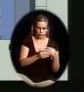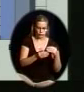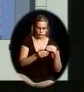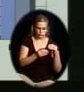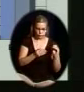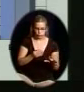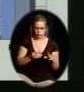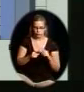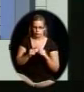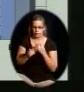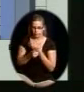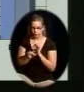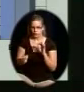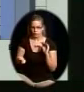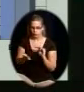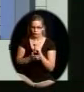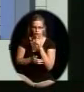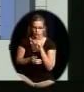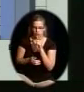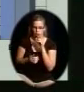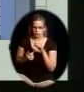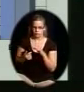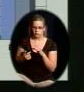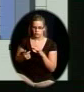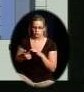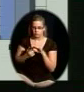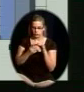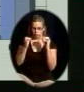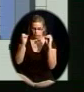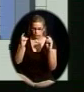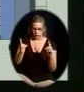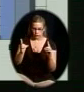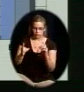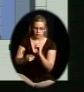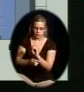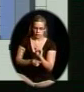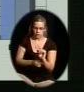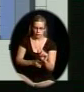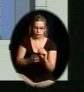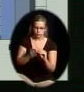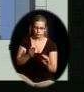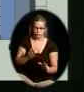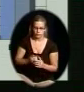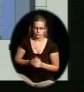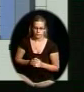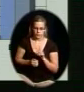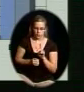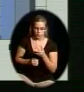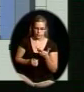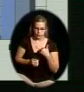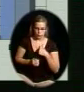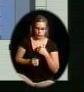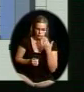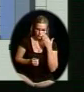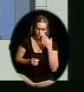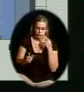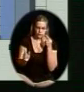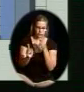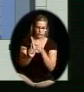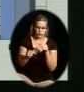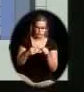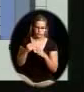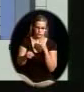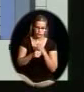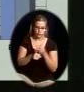who receive free reduced lunch, our special education student population, and our ELL students. One of the things we know is that the target this year